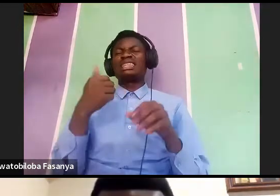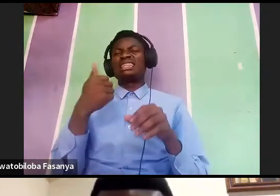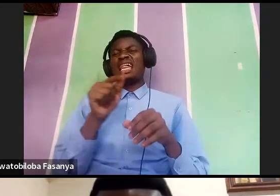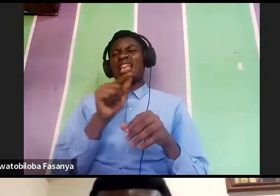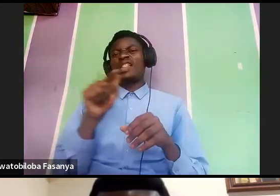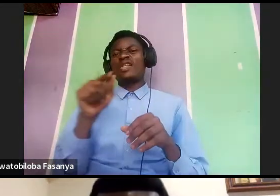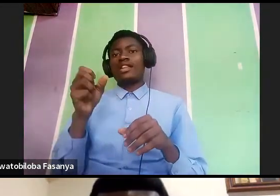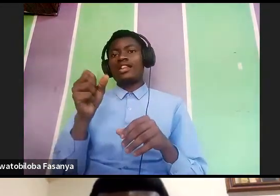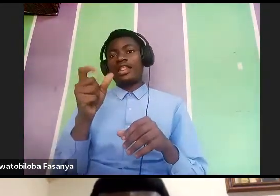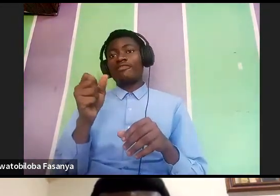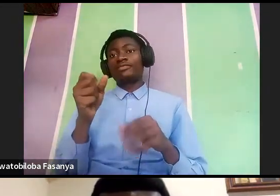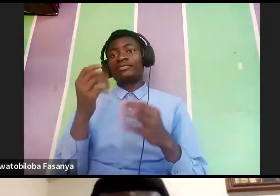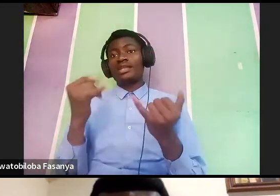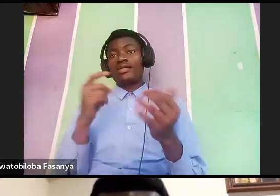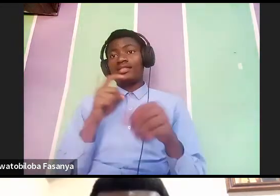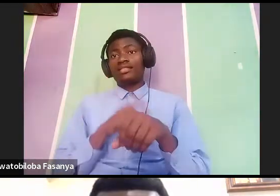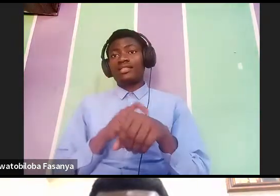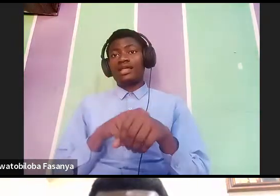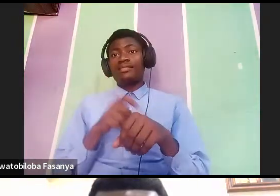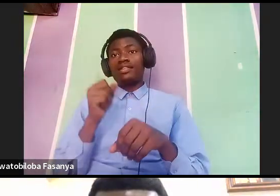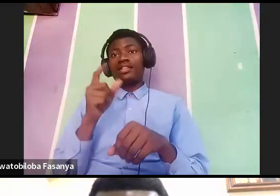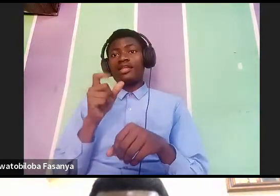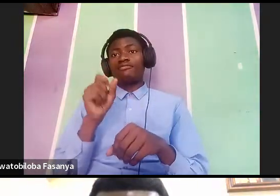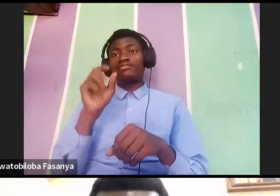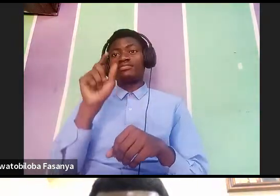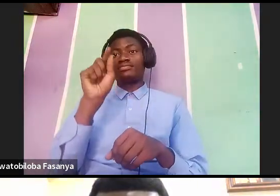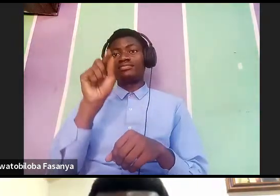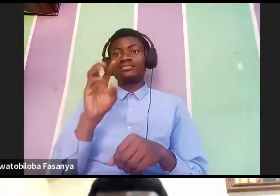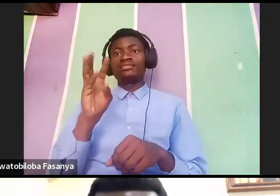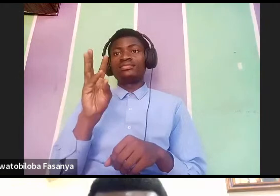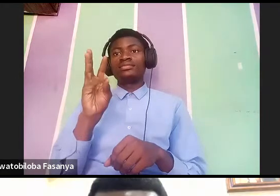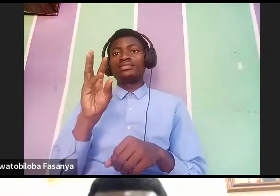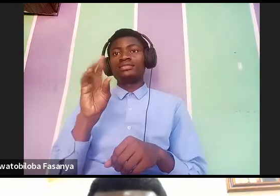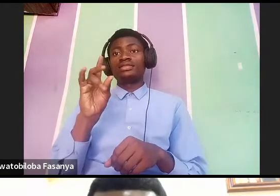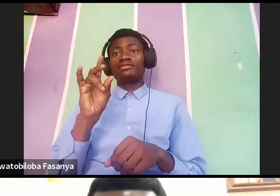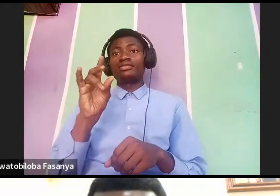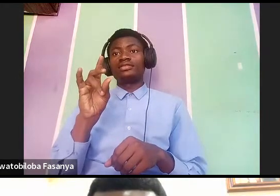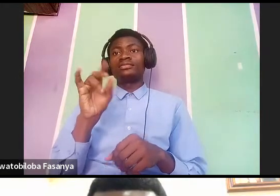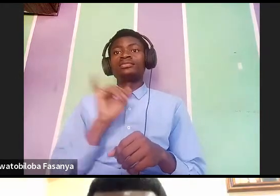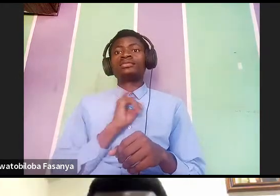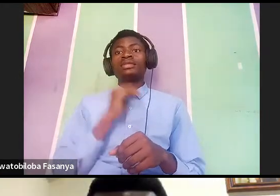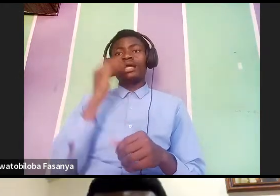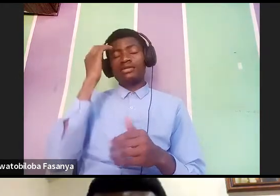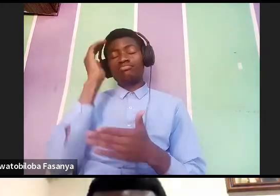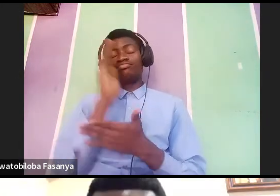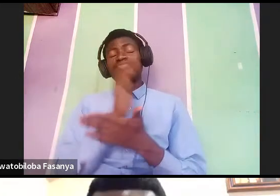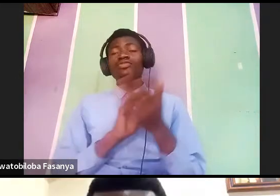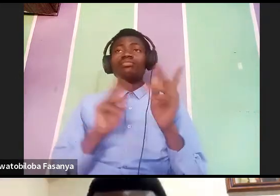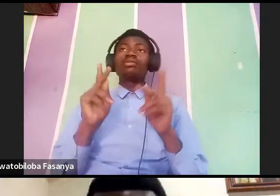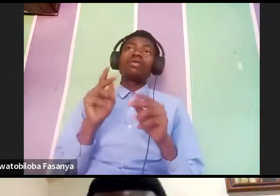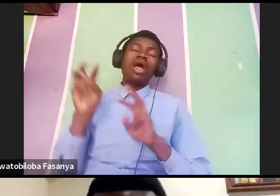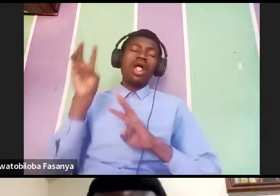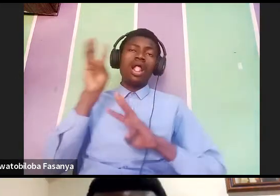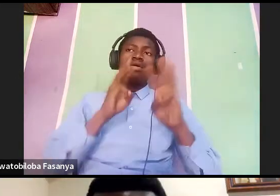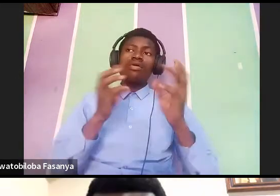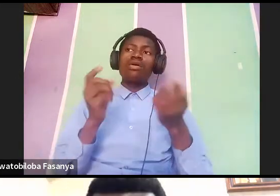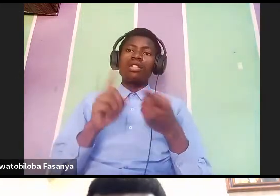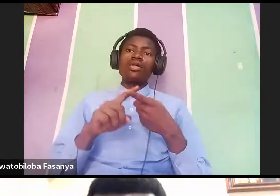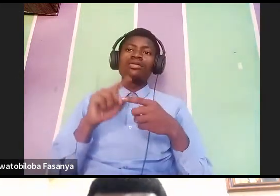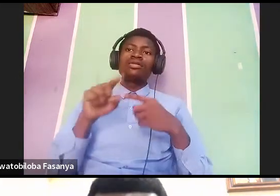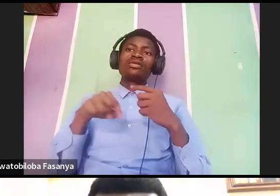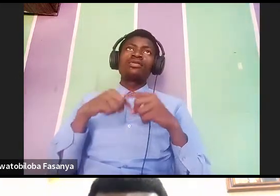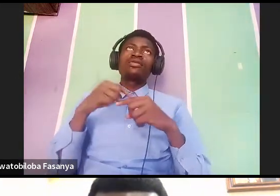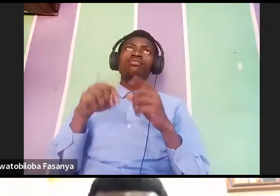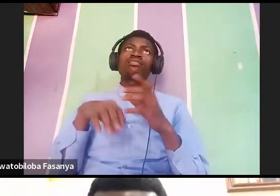11:17. I know that some people are already itching to go out and wouldn't want to take so much of their